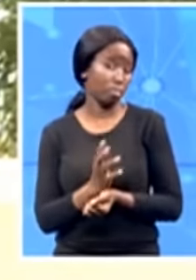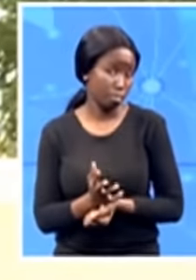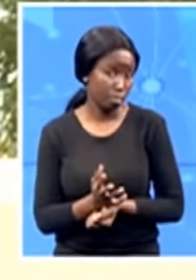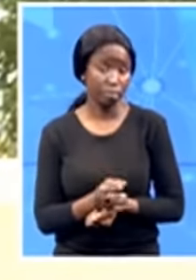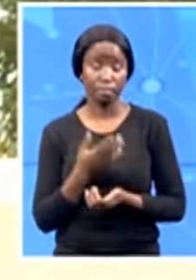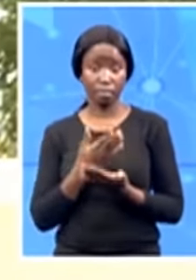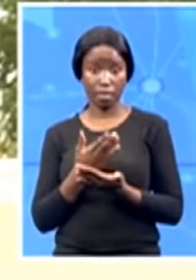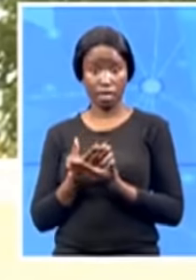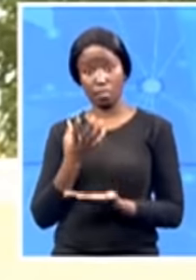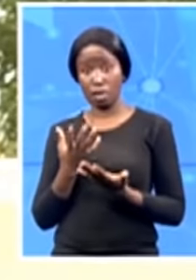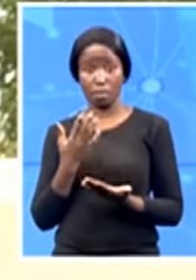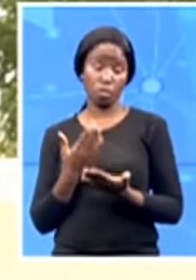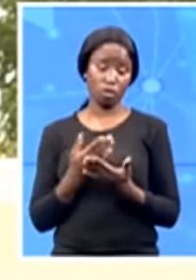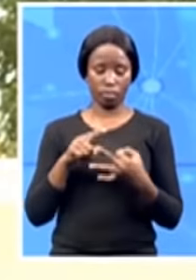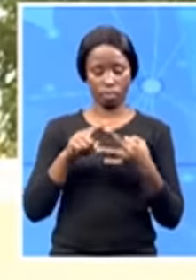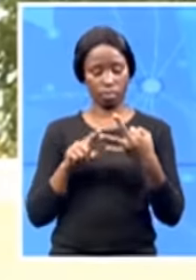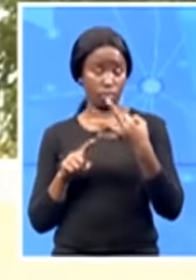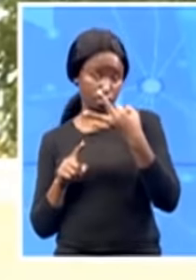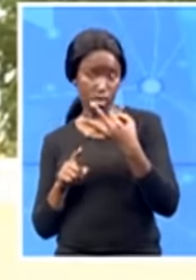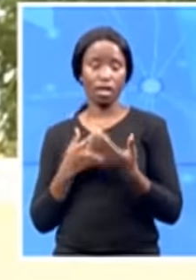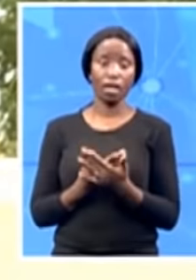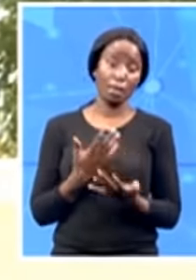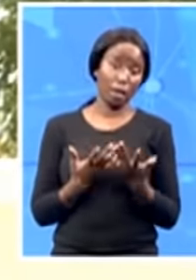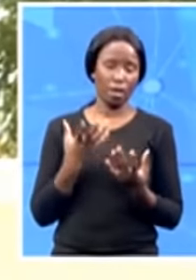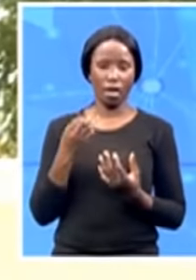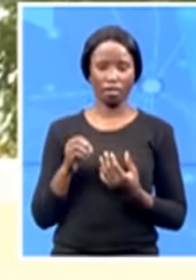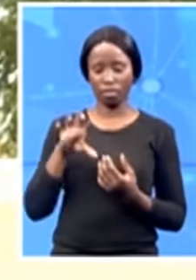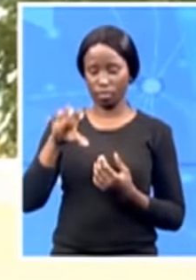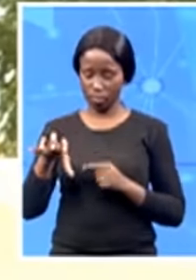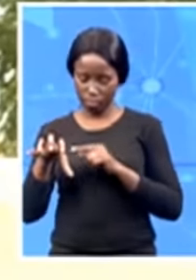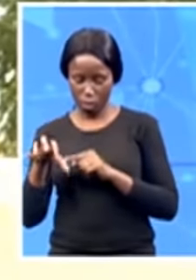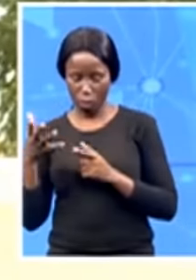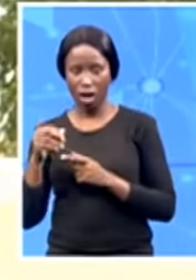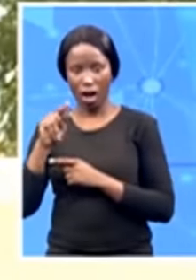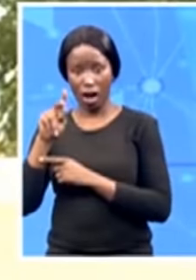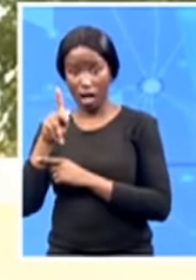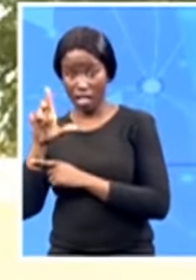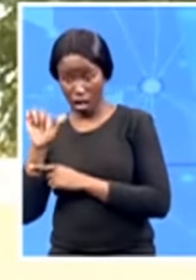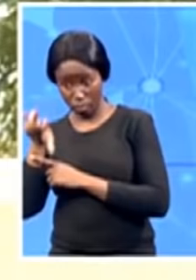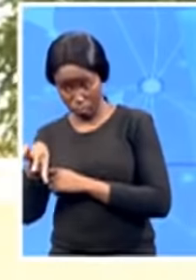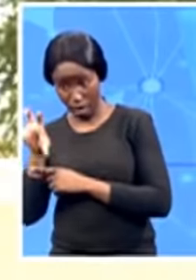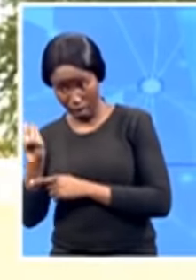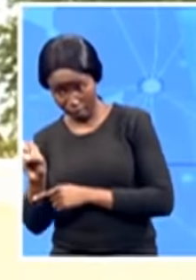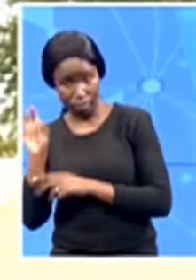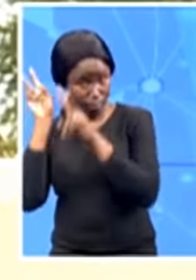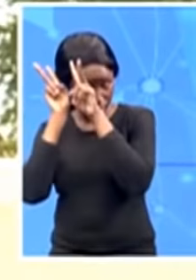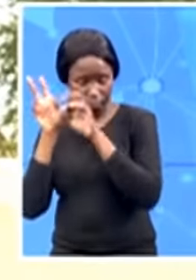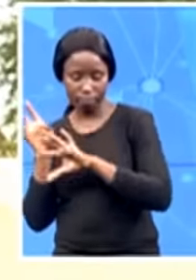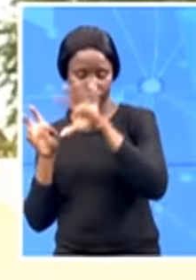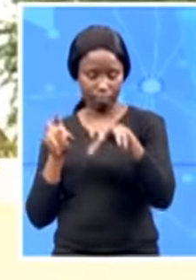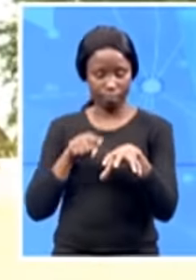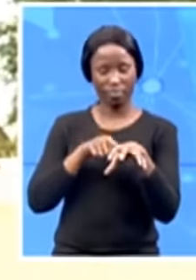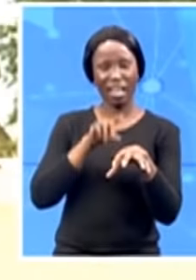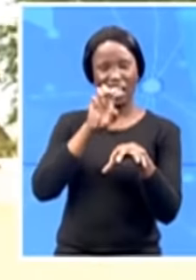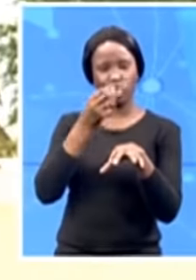be there's a facility, a correctional facility in Nkandla, there is a correctional facility in Eshowe, and there's a correctional facility